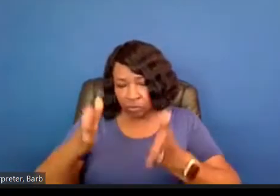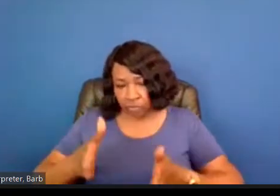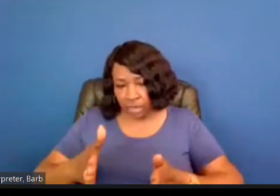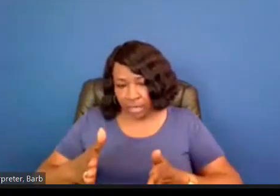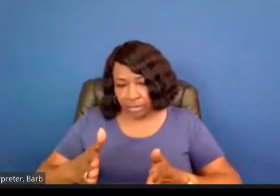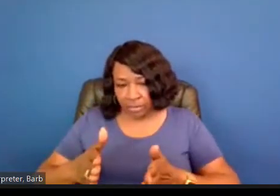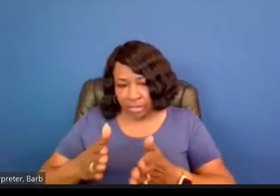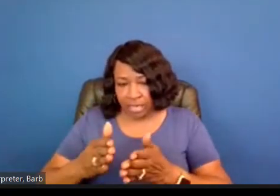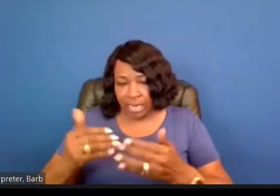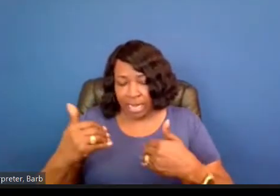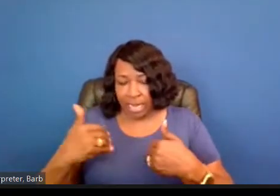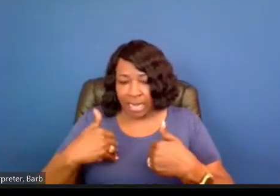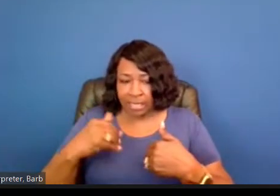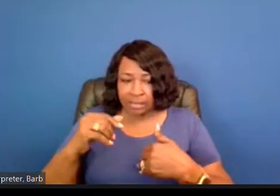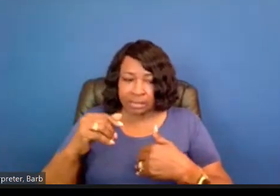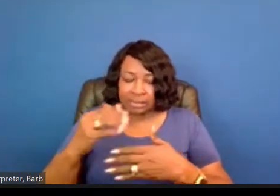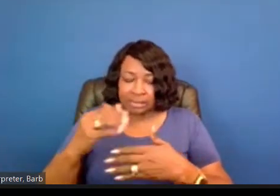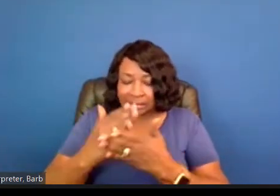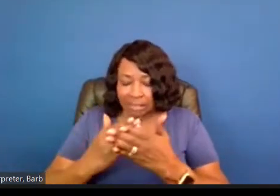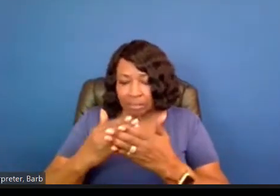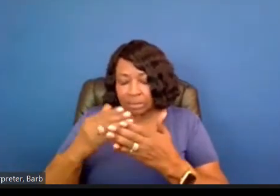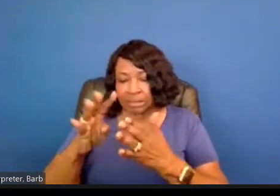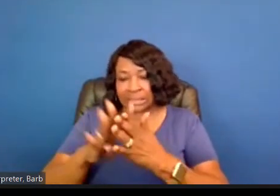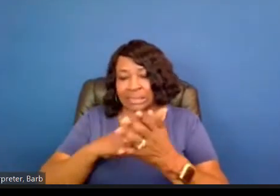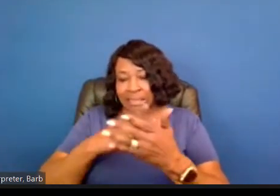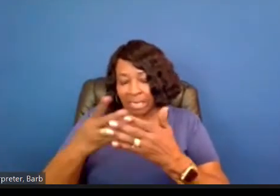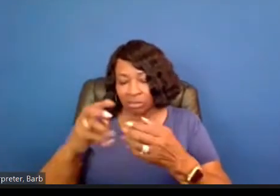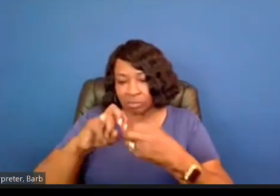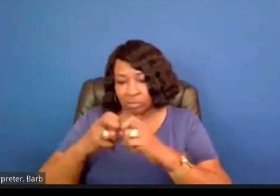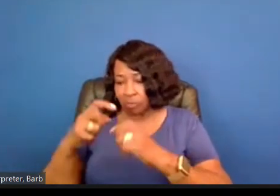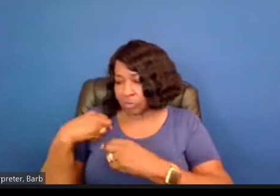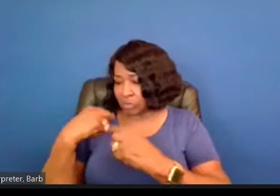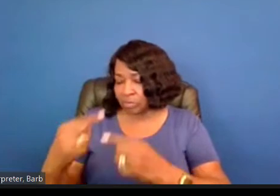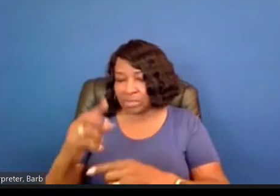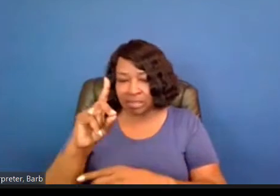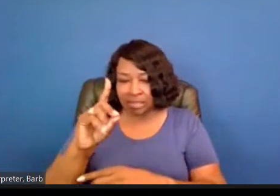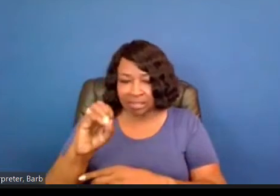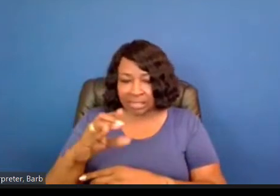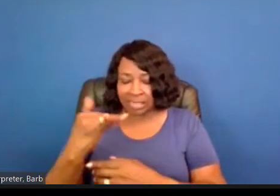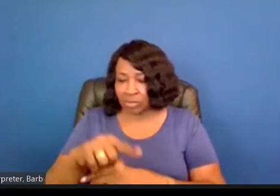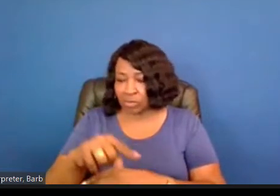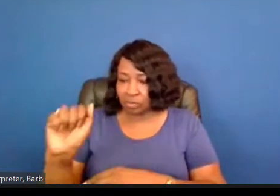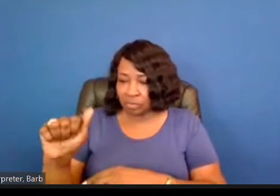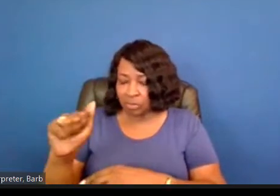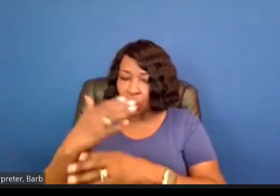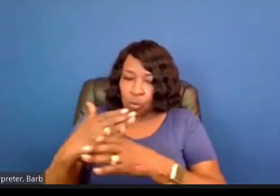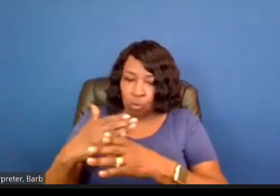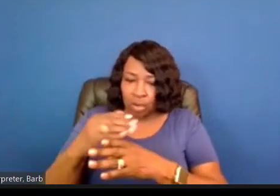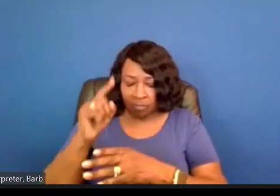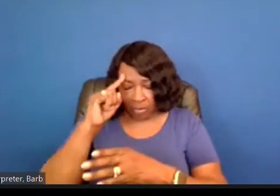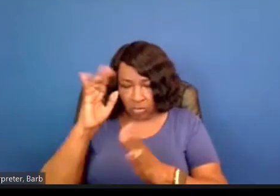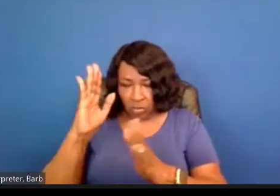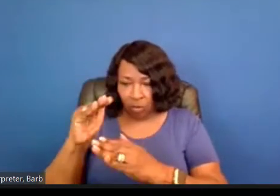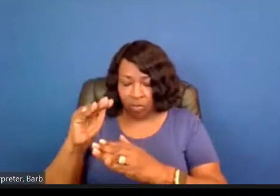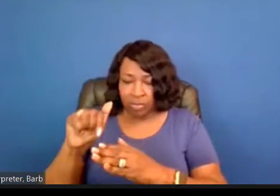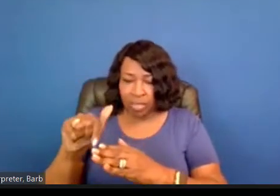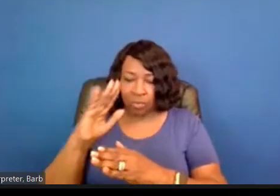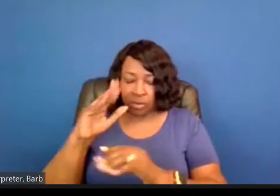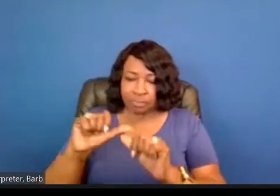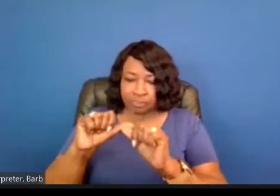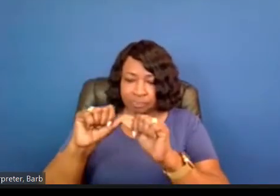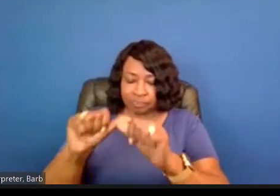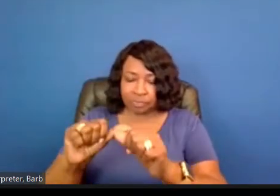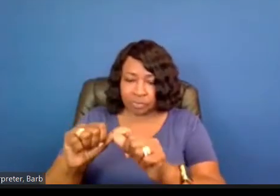no scheduling issues since December. So everybody knock on wood, hopefully that'll maintain through the rest of this project